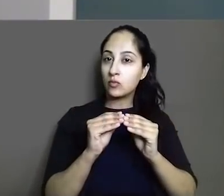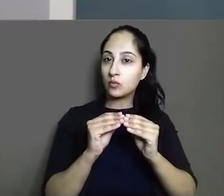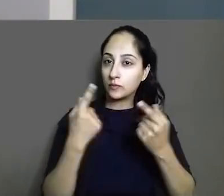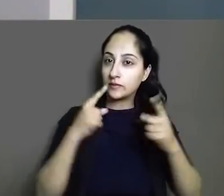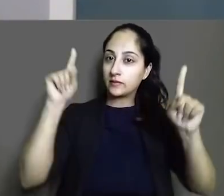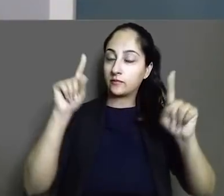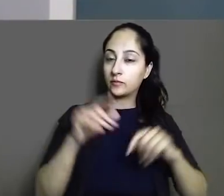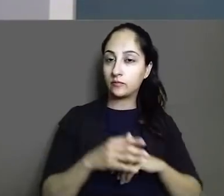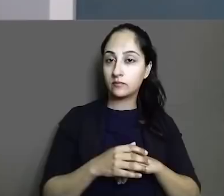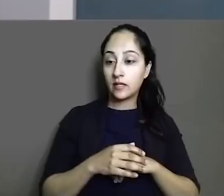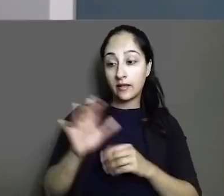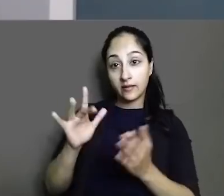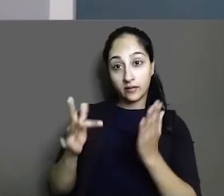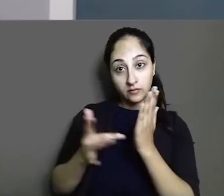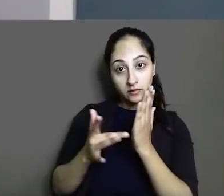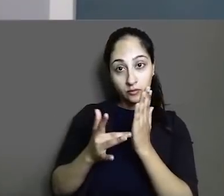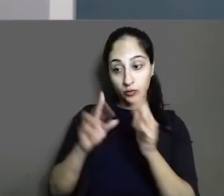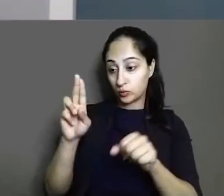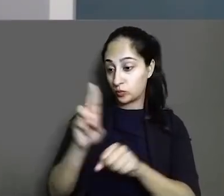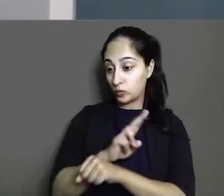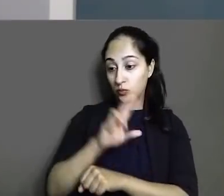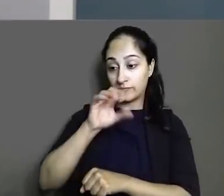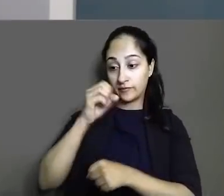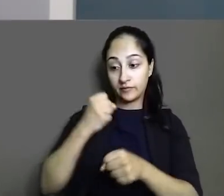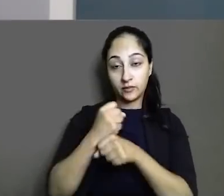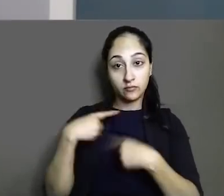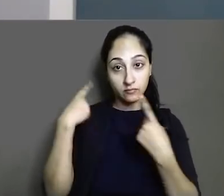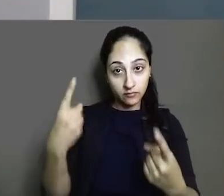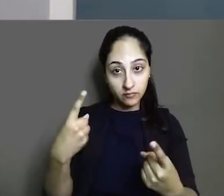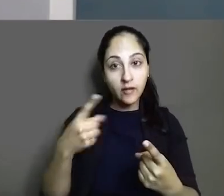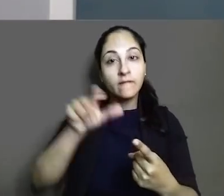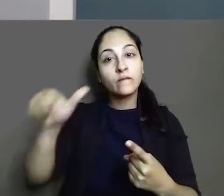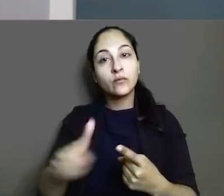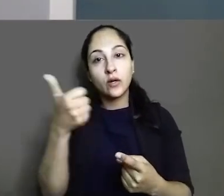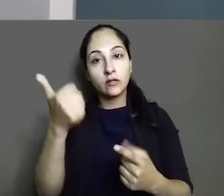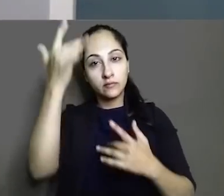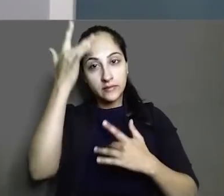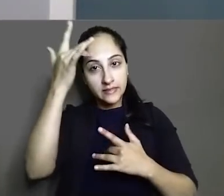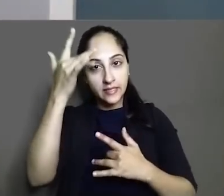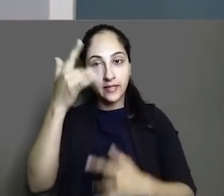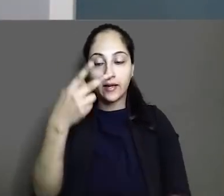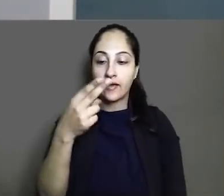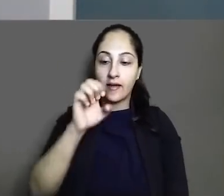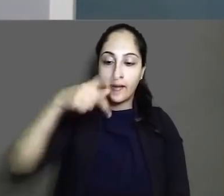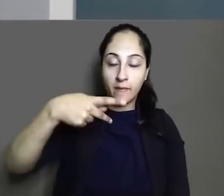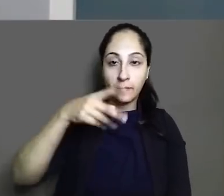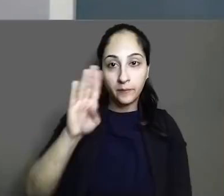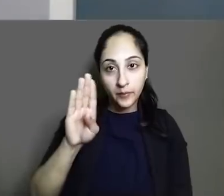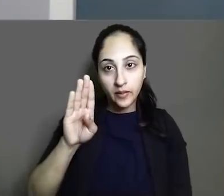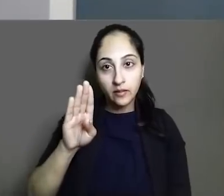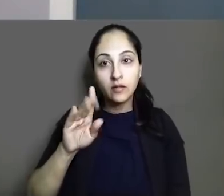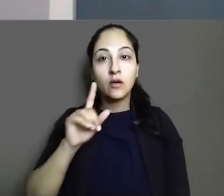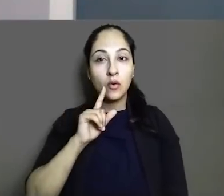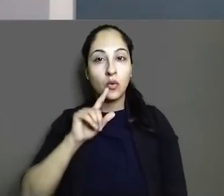of 2021, we should have enough vaccines for everyone in Canada. But until then, it's especially important for those at the